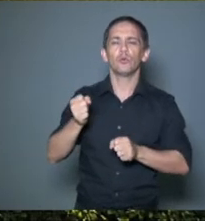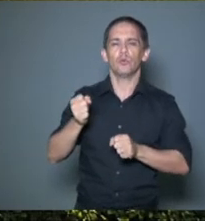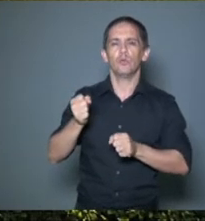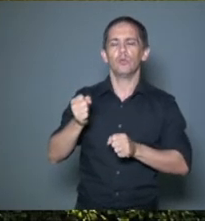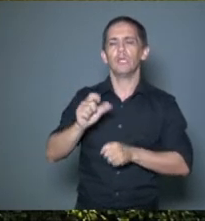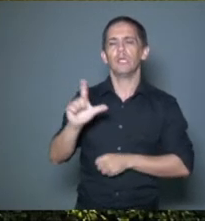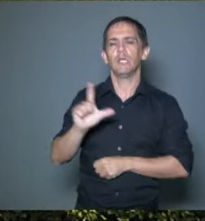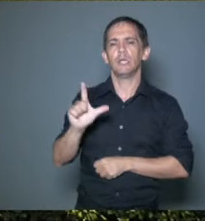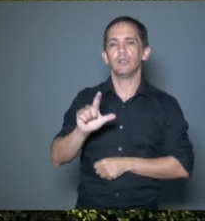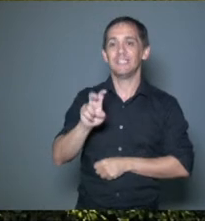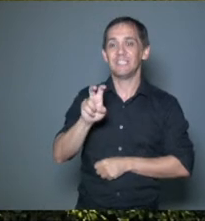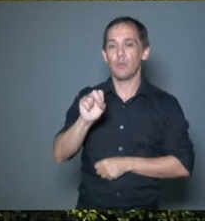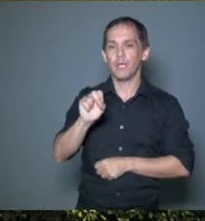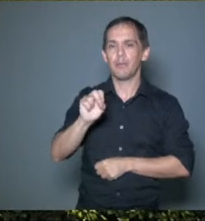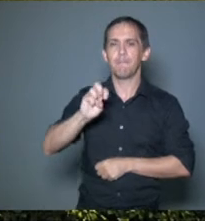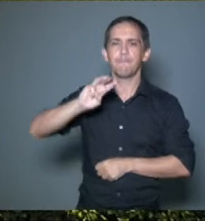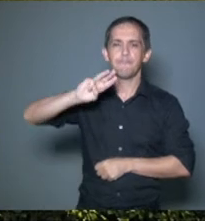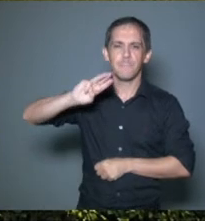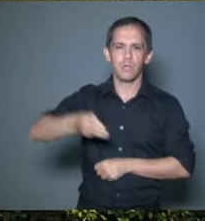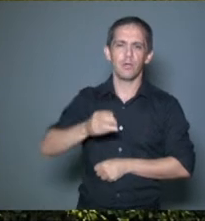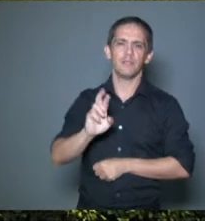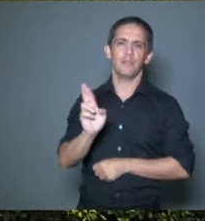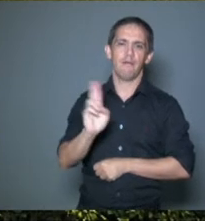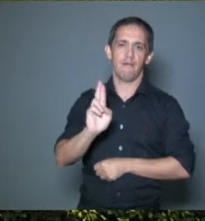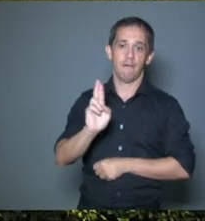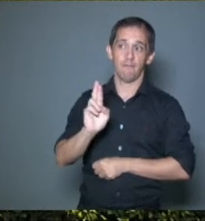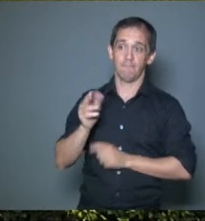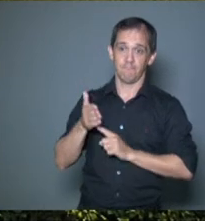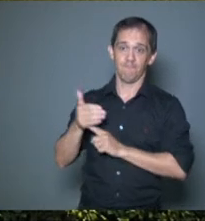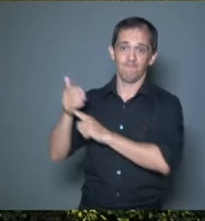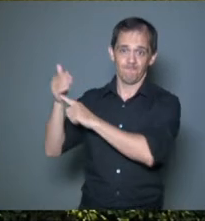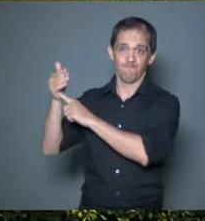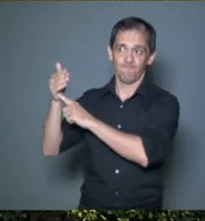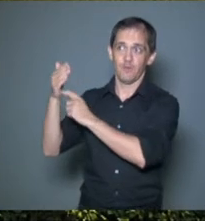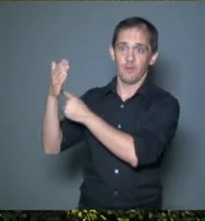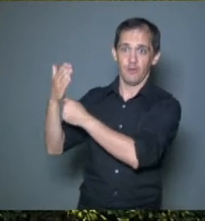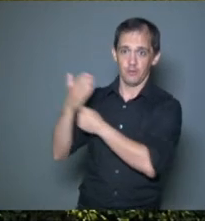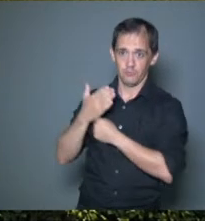going to be doubled, a net benefit of 50 million reals.